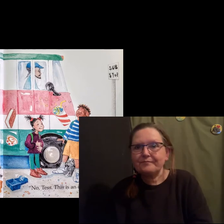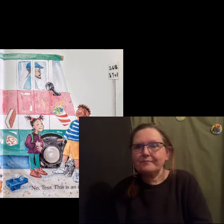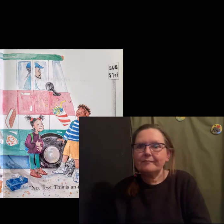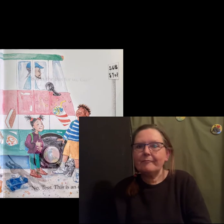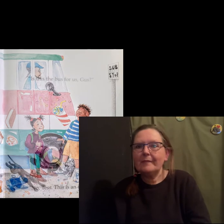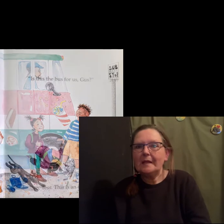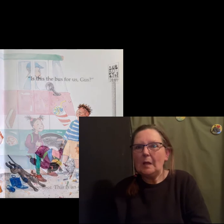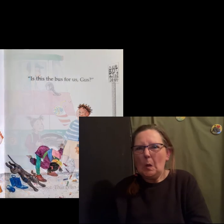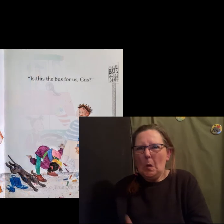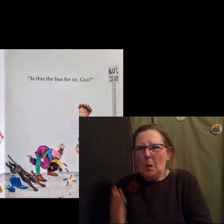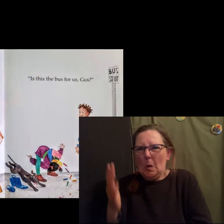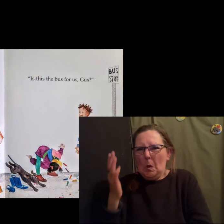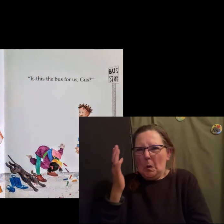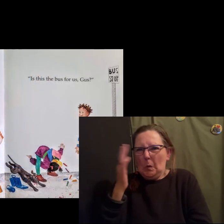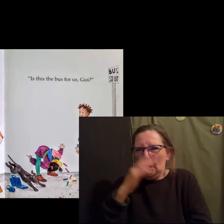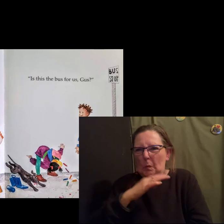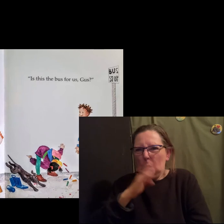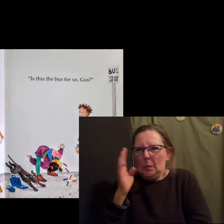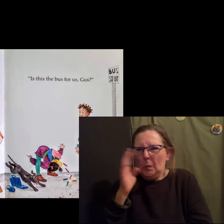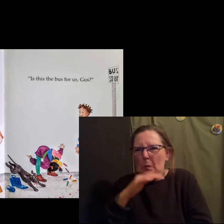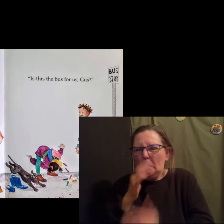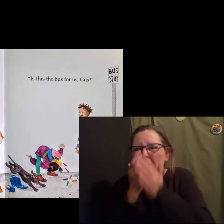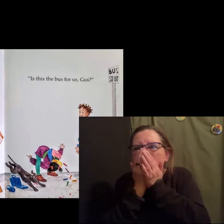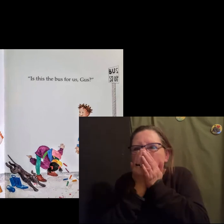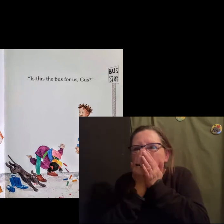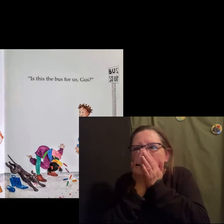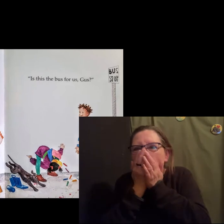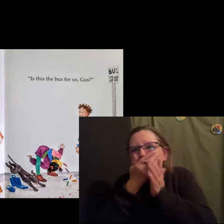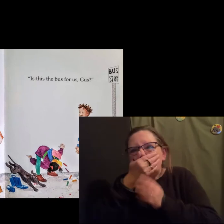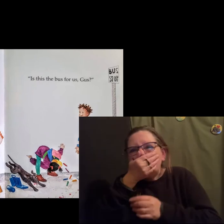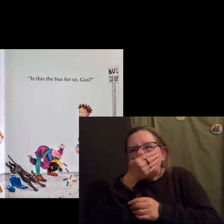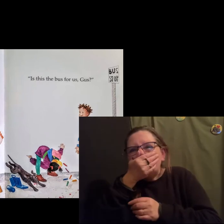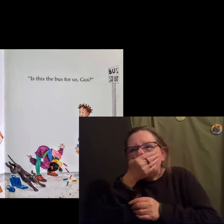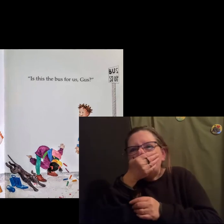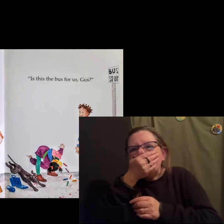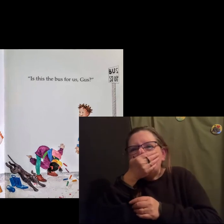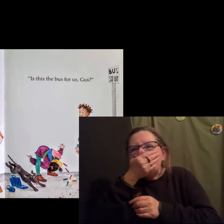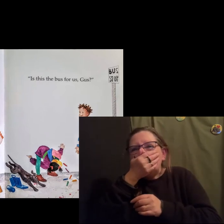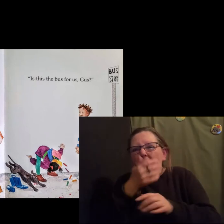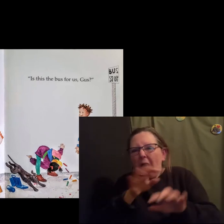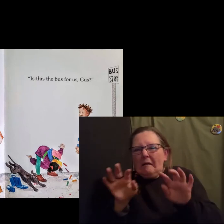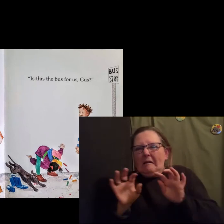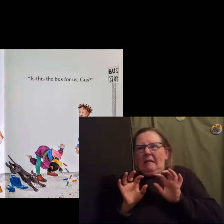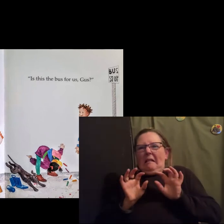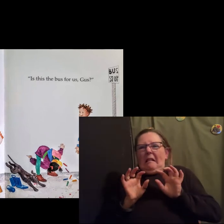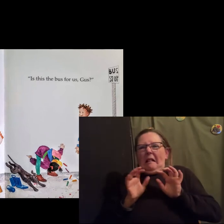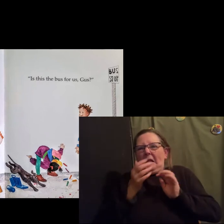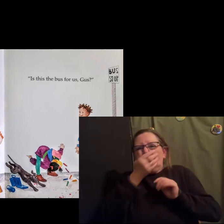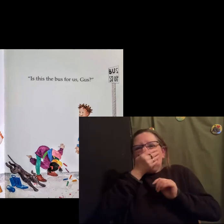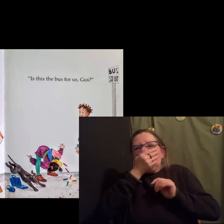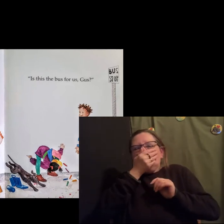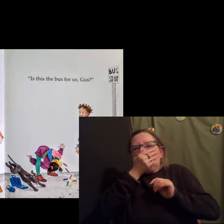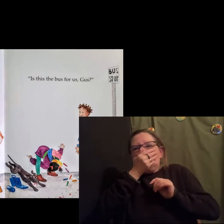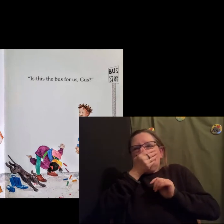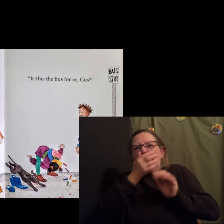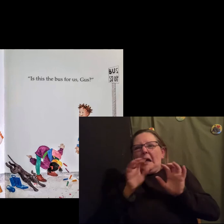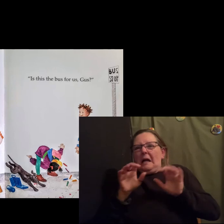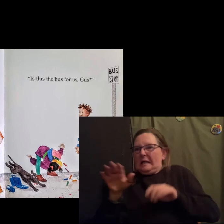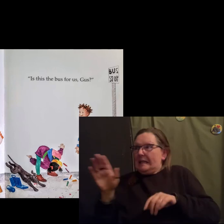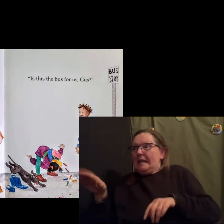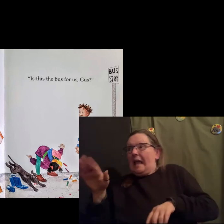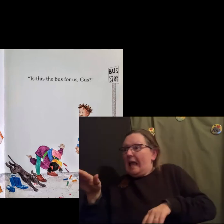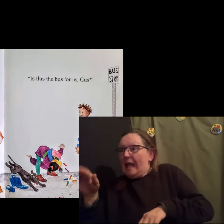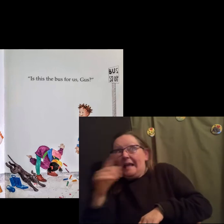Oh no, people are putting their hands over their noses and Gus looks very unhappy. Is this